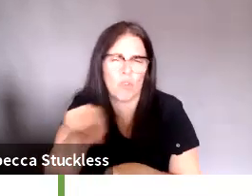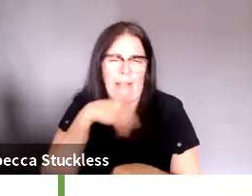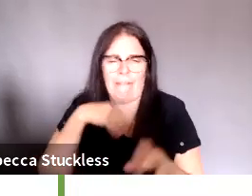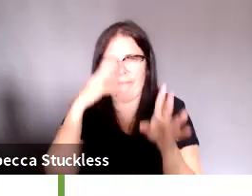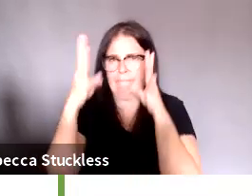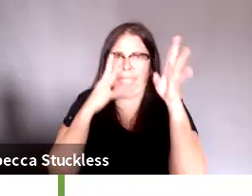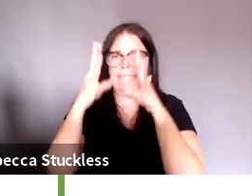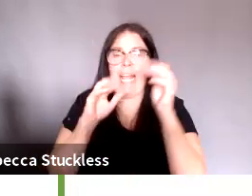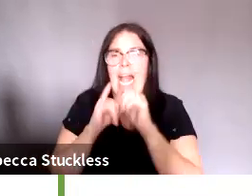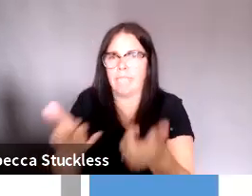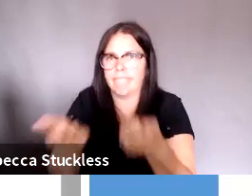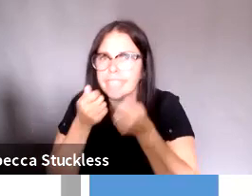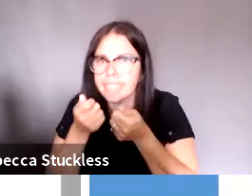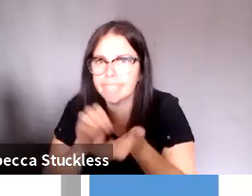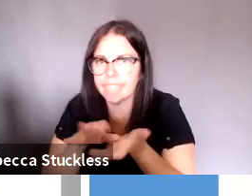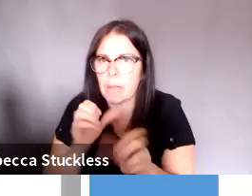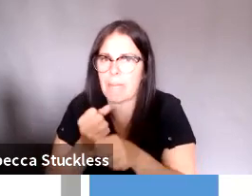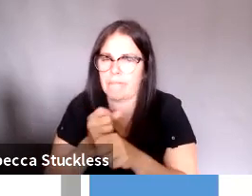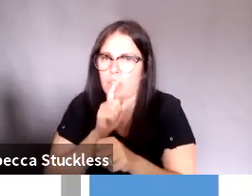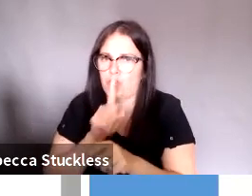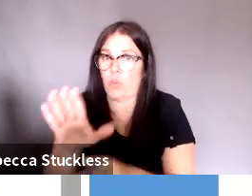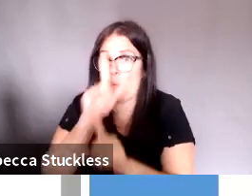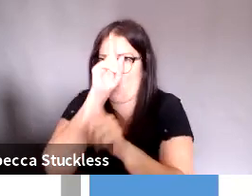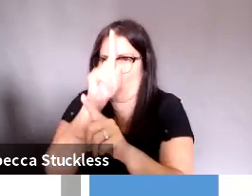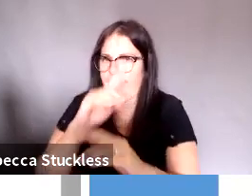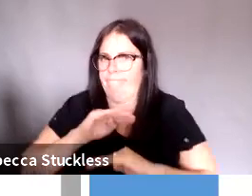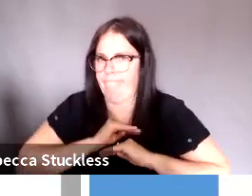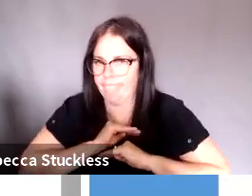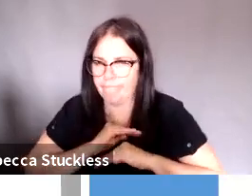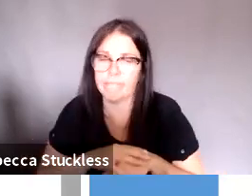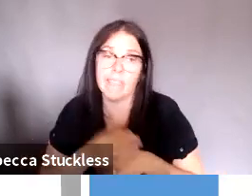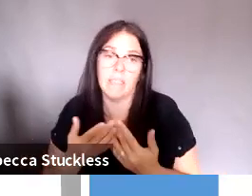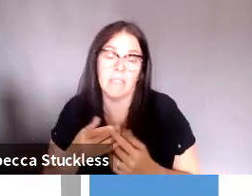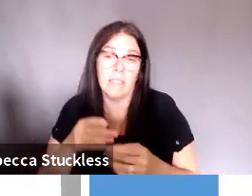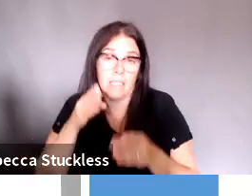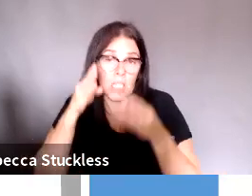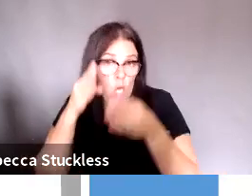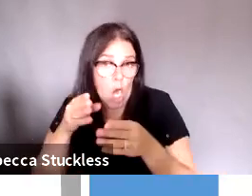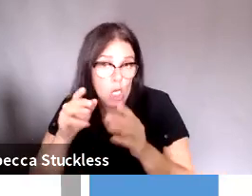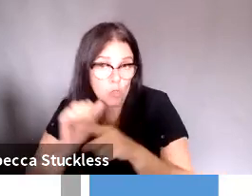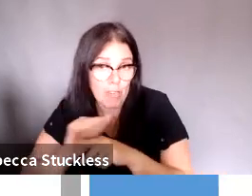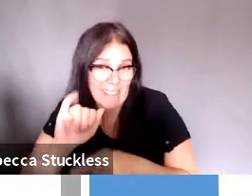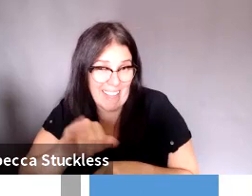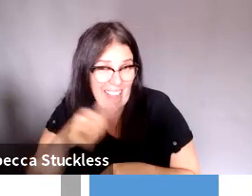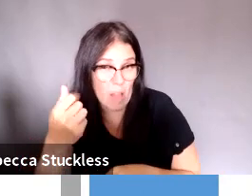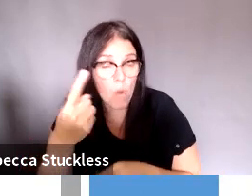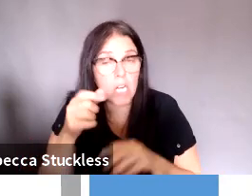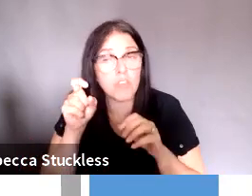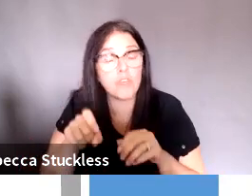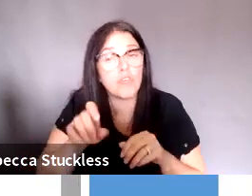help meet numbers, but those are just a few. Targeted training is another one. Would it make sense for your organization